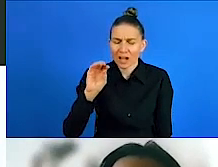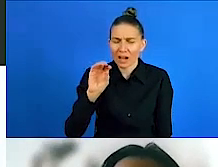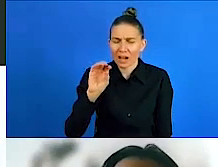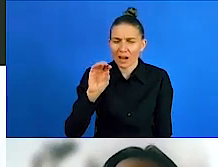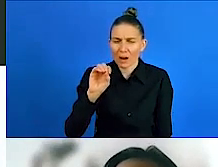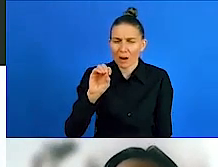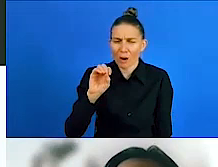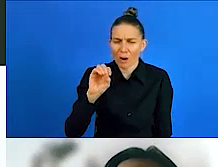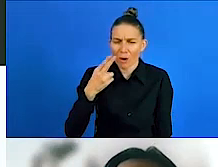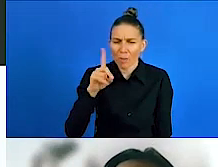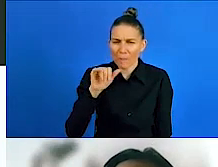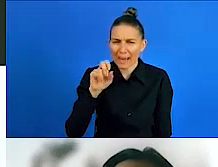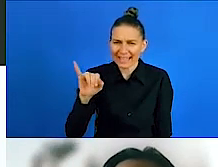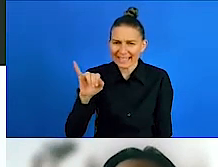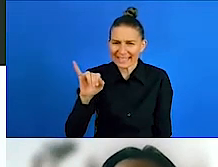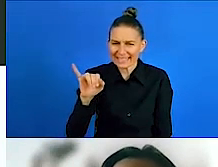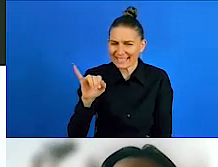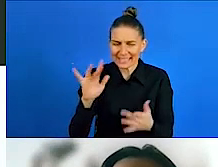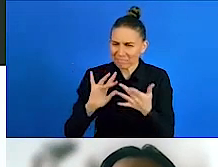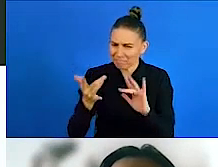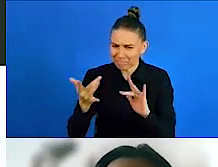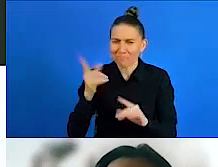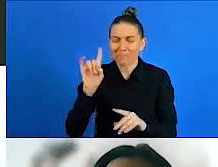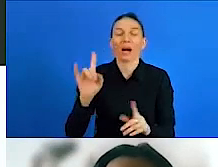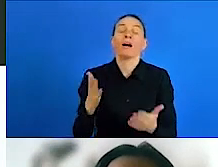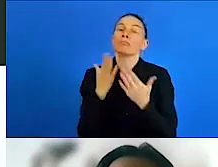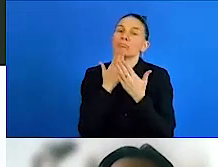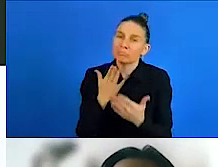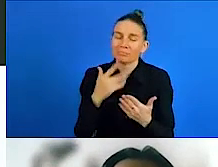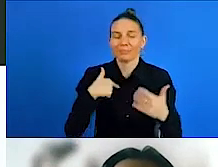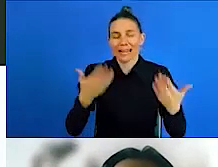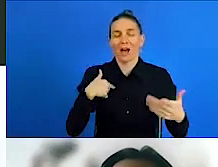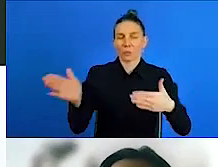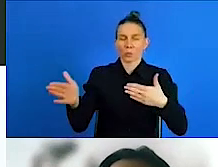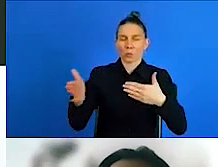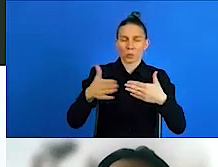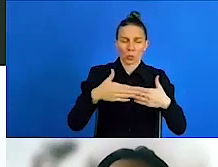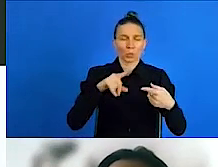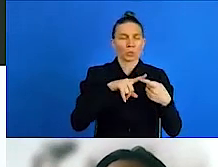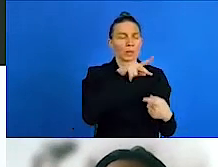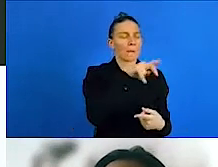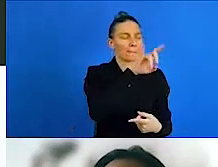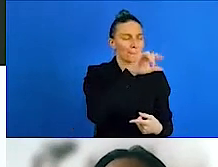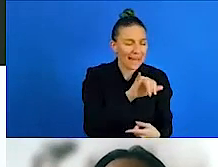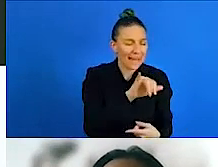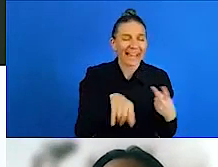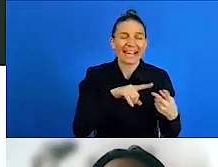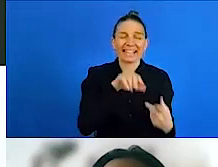to a close. So thank you very much to Tom, to Penny, to all the other panel speakers, Anika, Shiro,